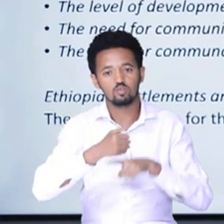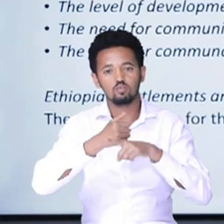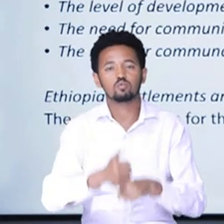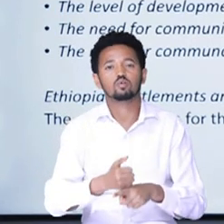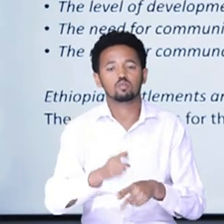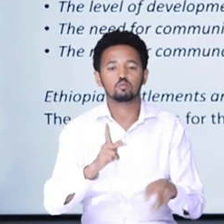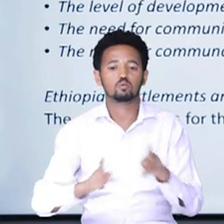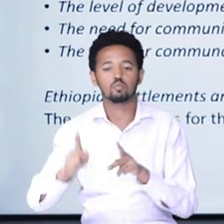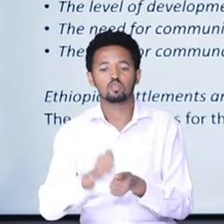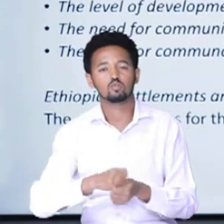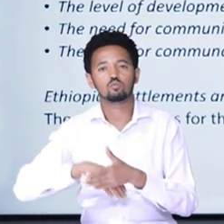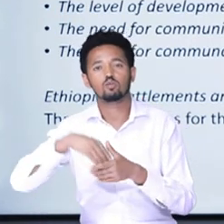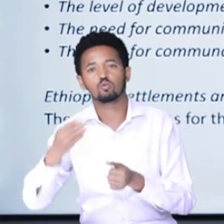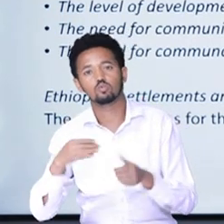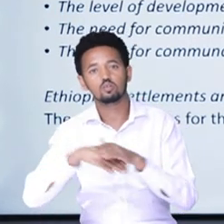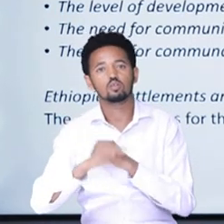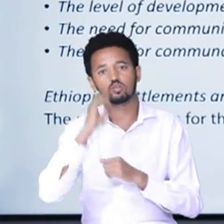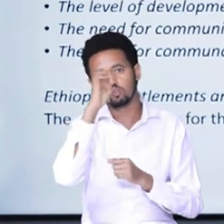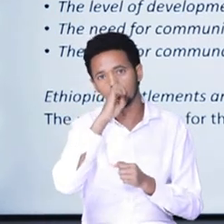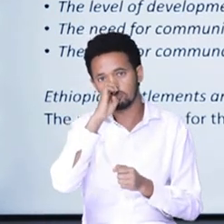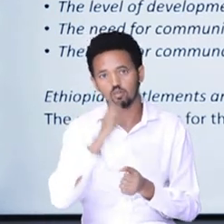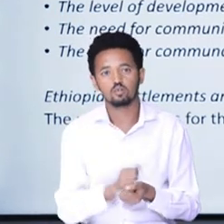of population throughout Ethiopia.